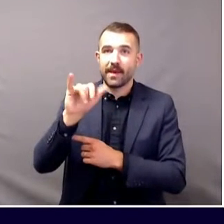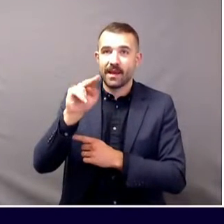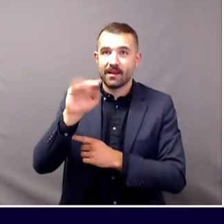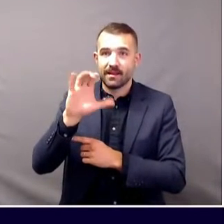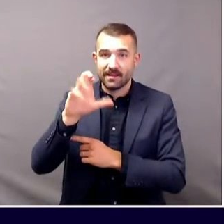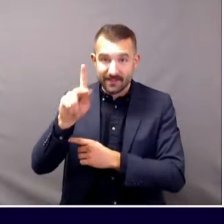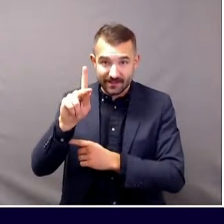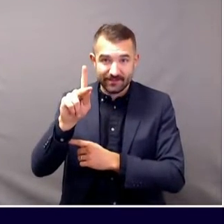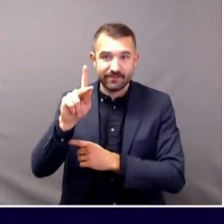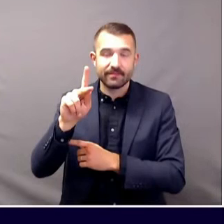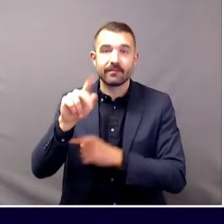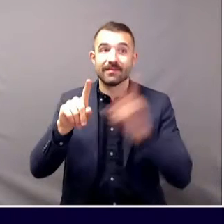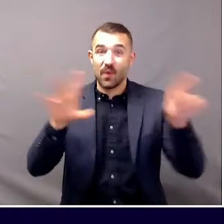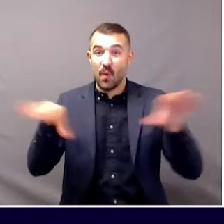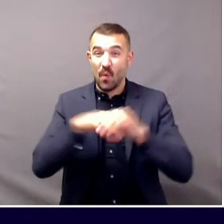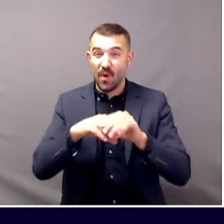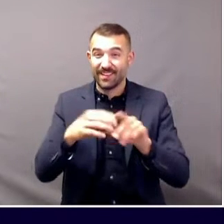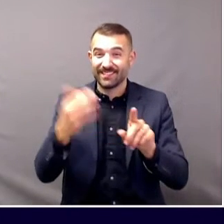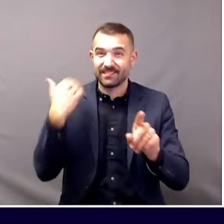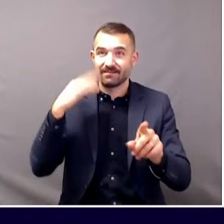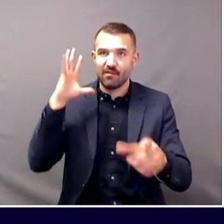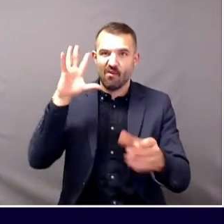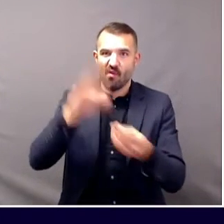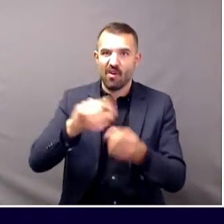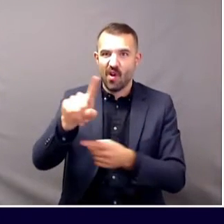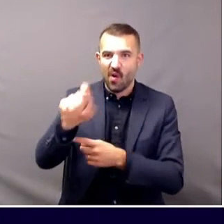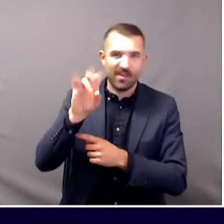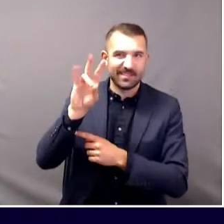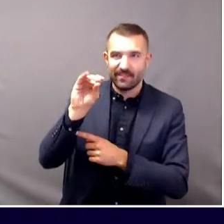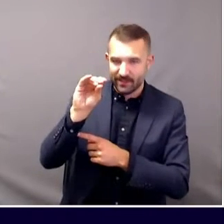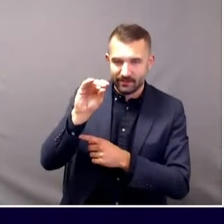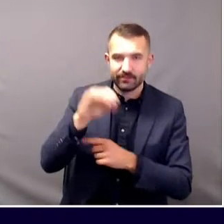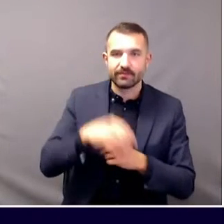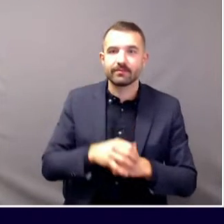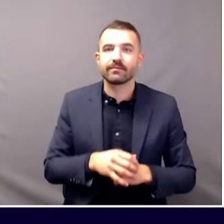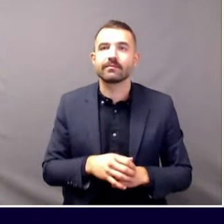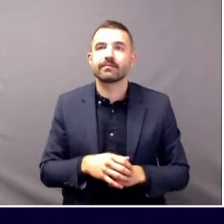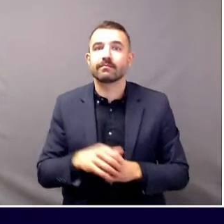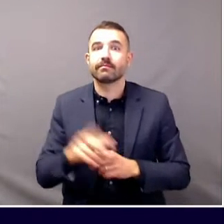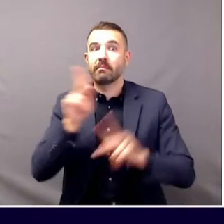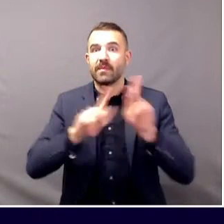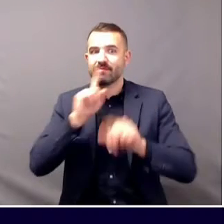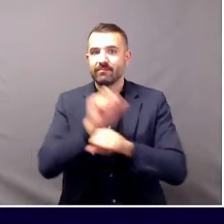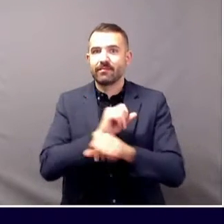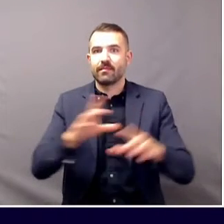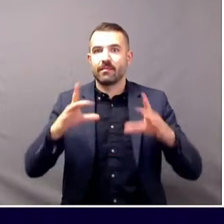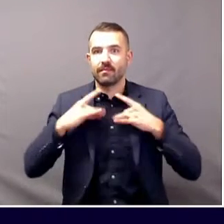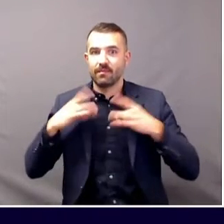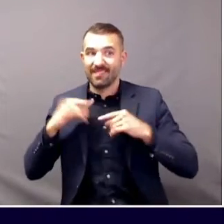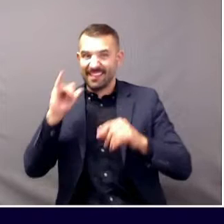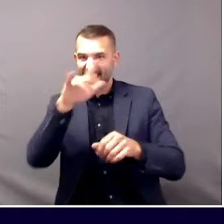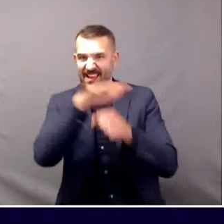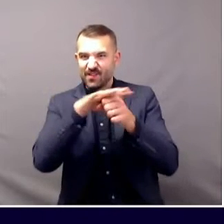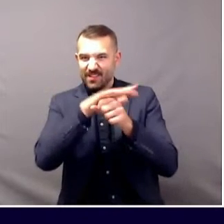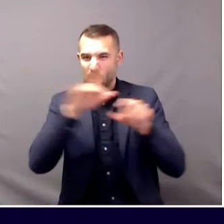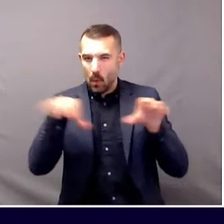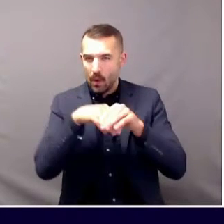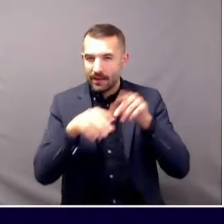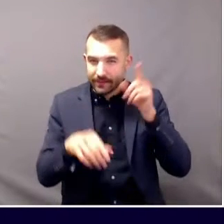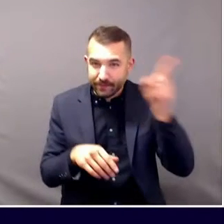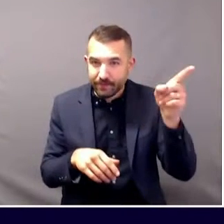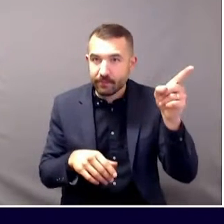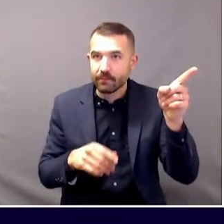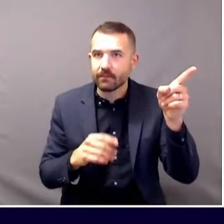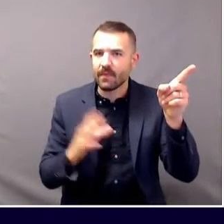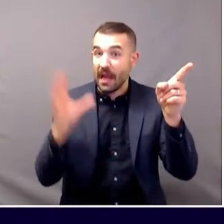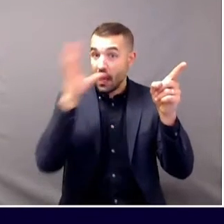of the virus. I'm assuming you've seen it by now and have been in touch with them and have some thoughts on their findings, which seem largely in line with your